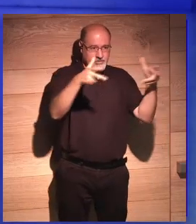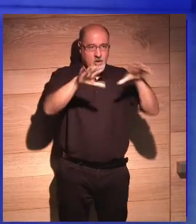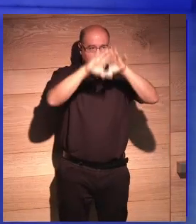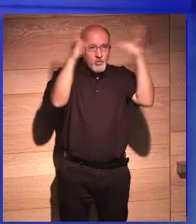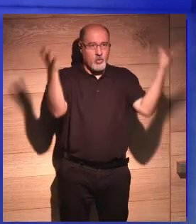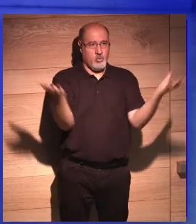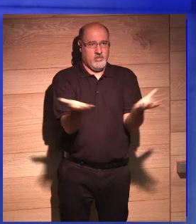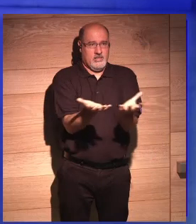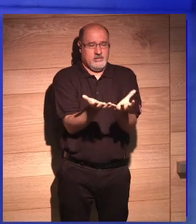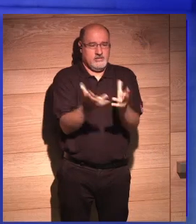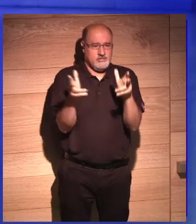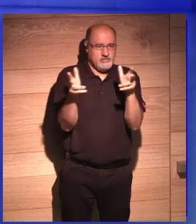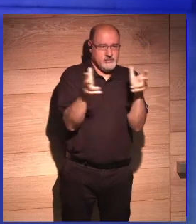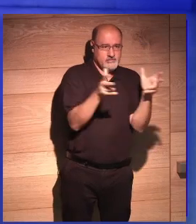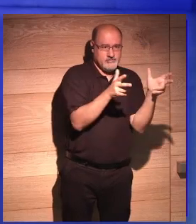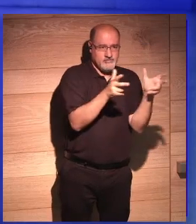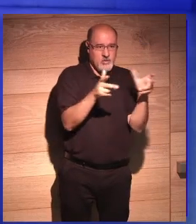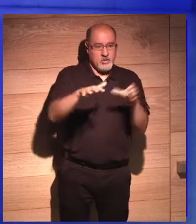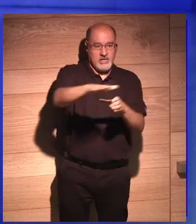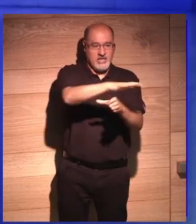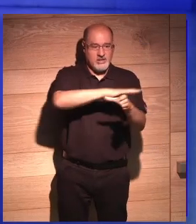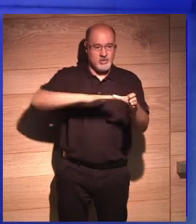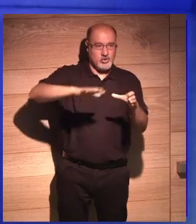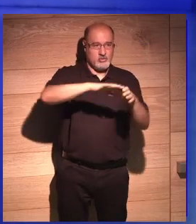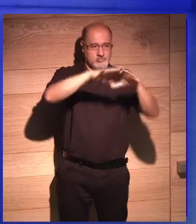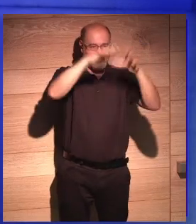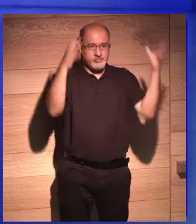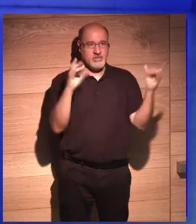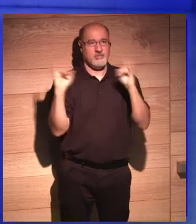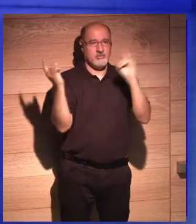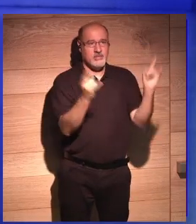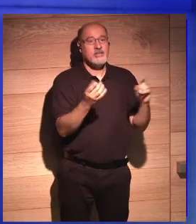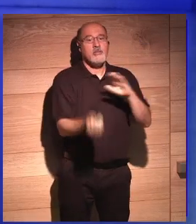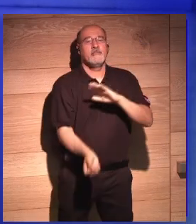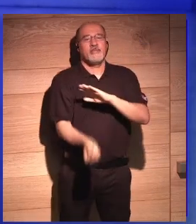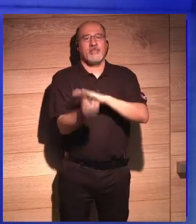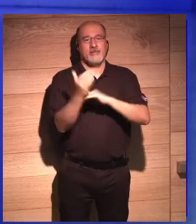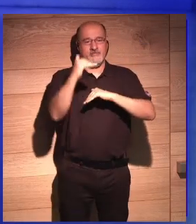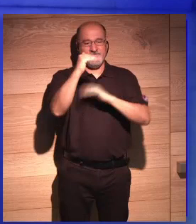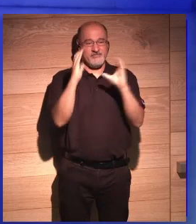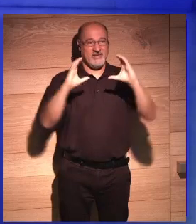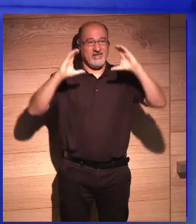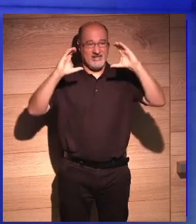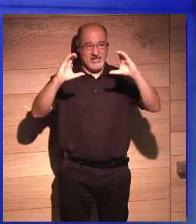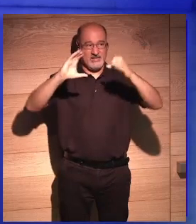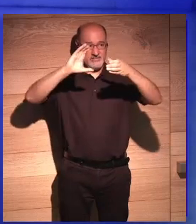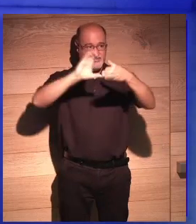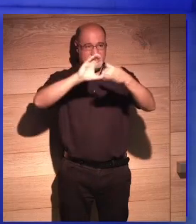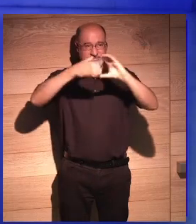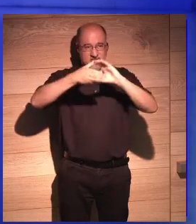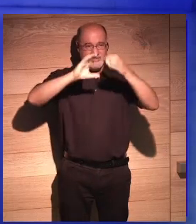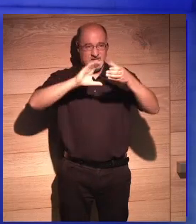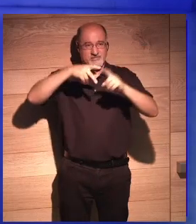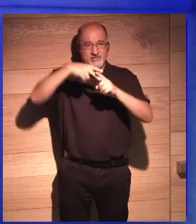the volumetric environment. But we also created a tool set, and this is, I don't know the expertise of the people in this room,